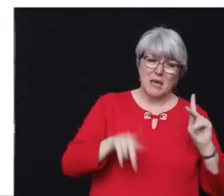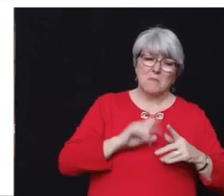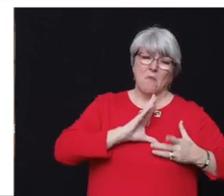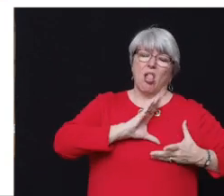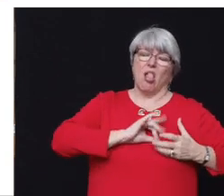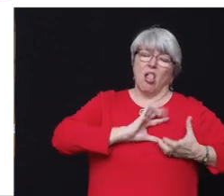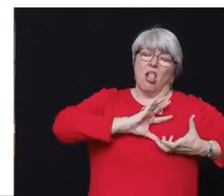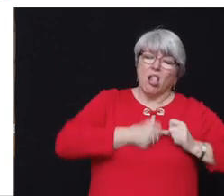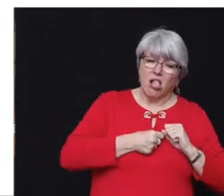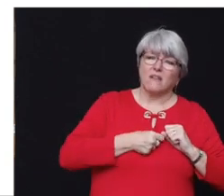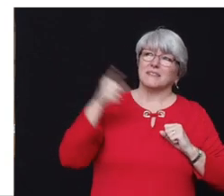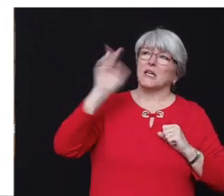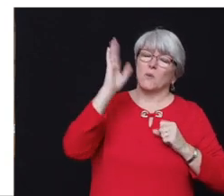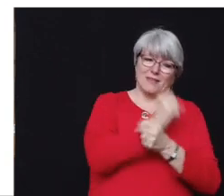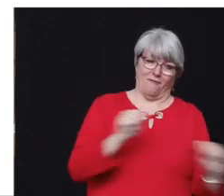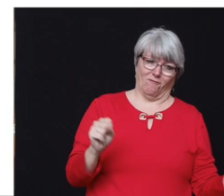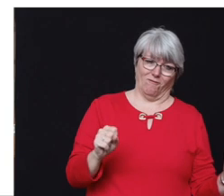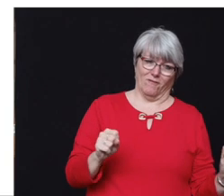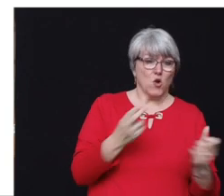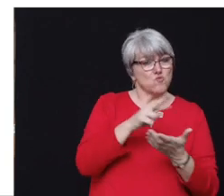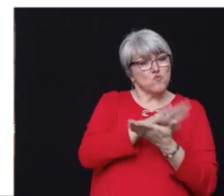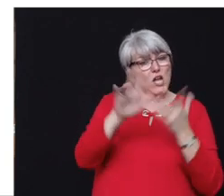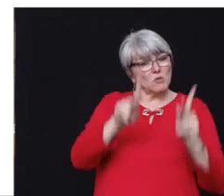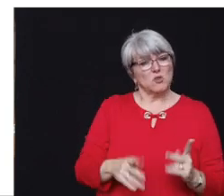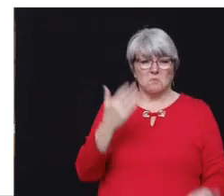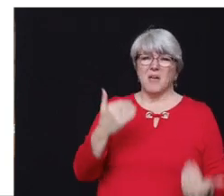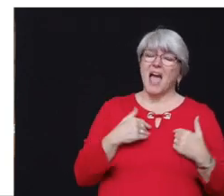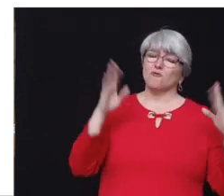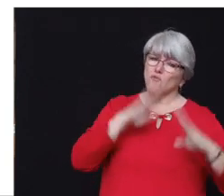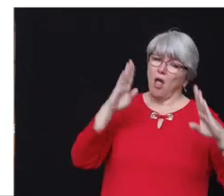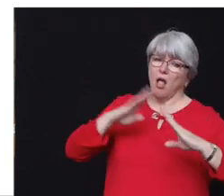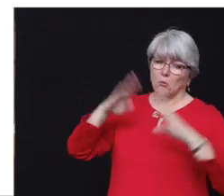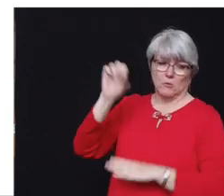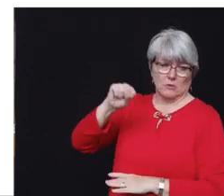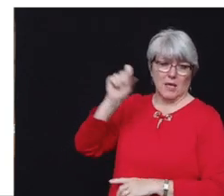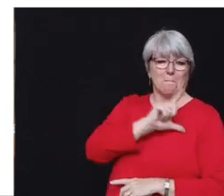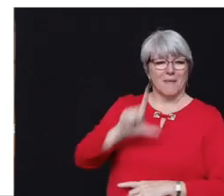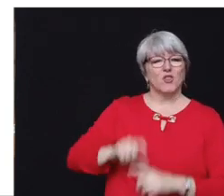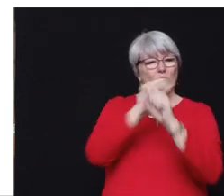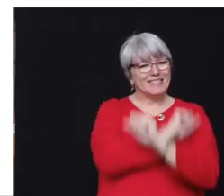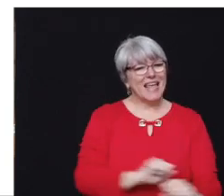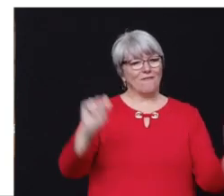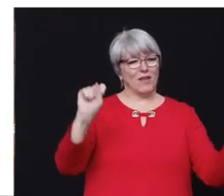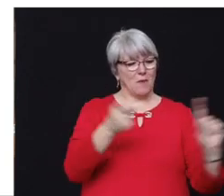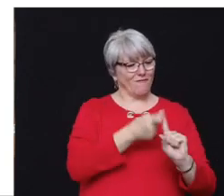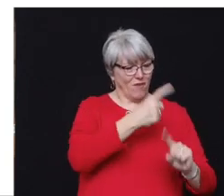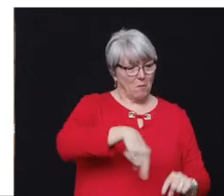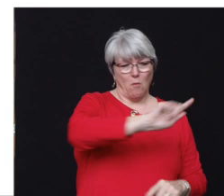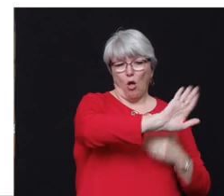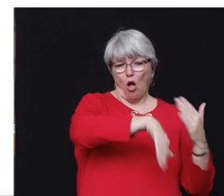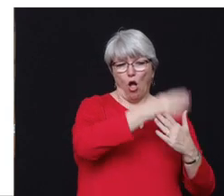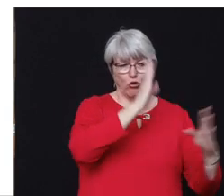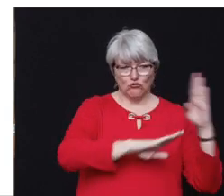spirit. The righteous person may have many troubles, but the Lord delivers him from them